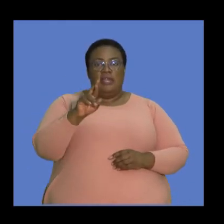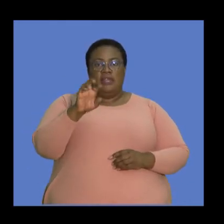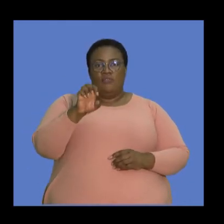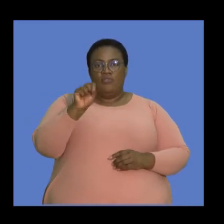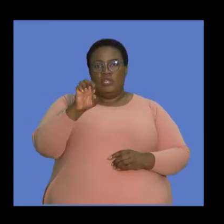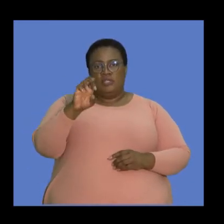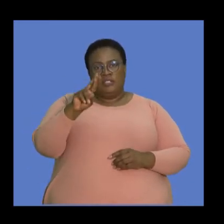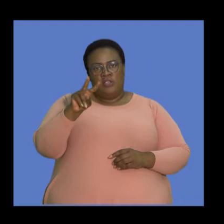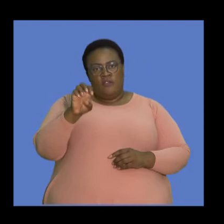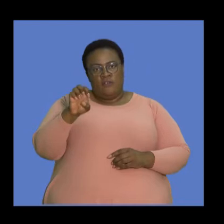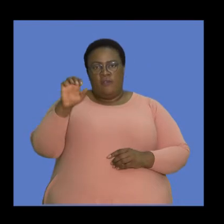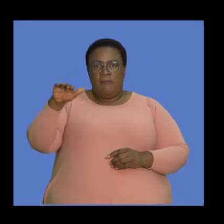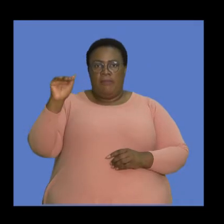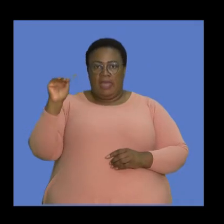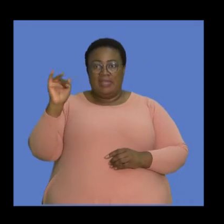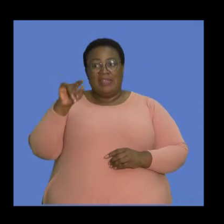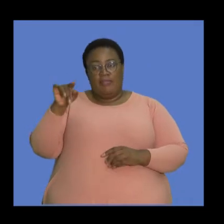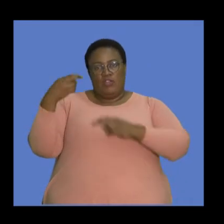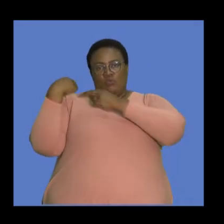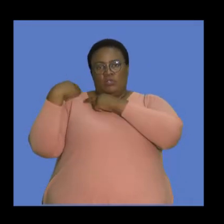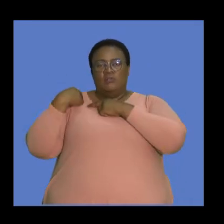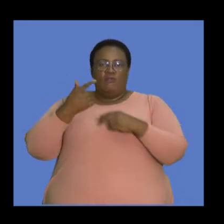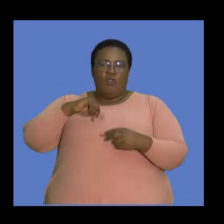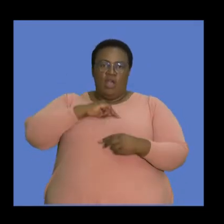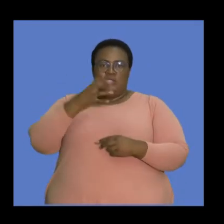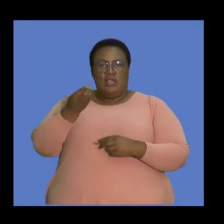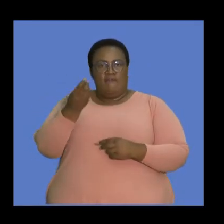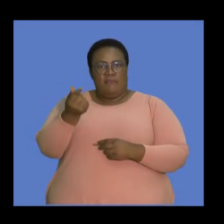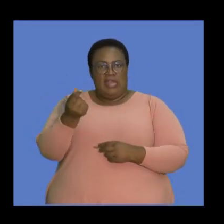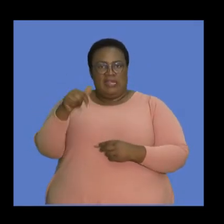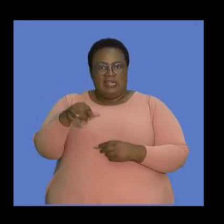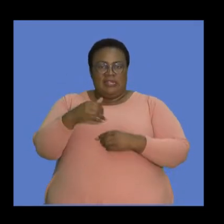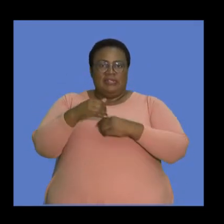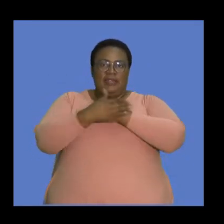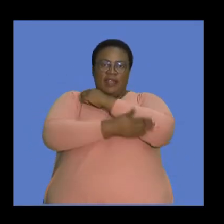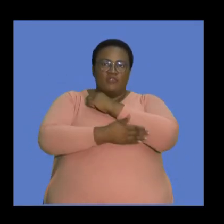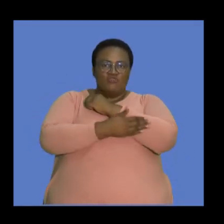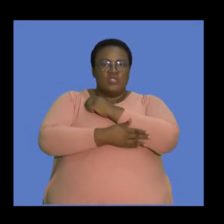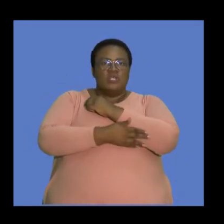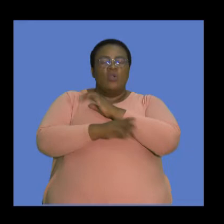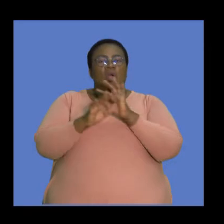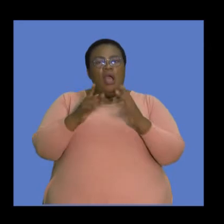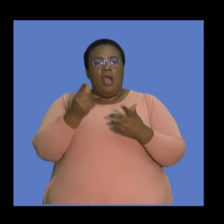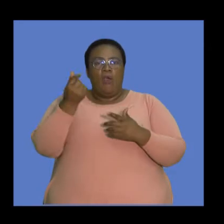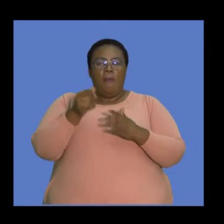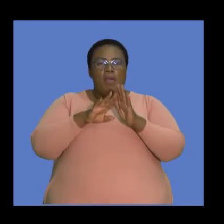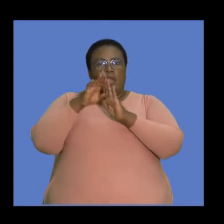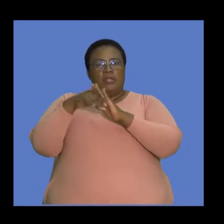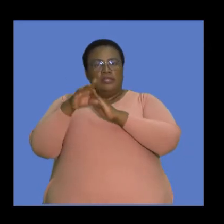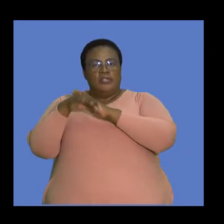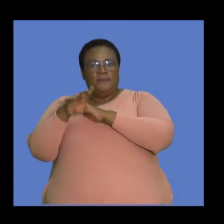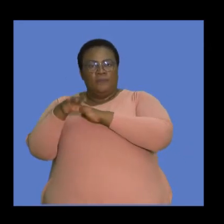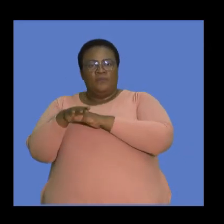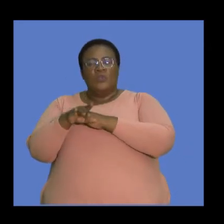are actually responsible for us having money in the country and the flow of money, and the